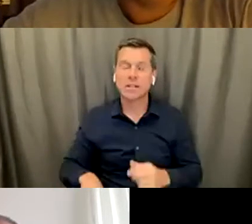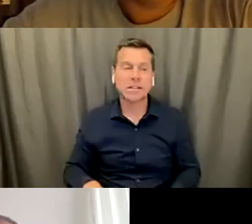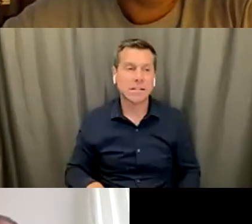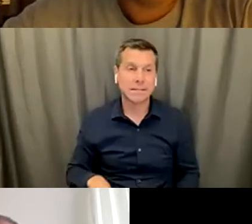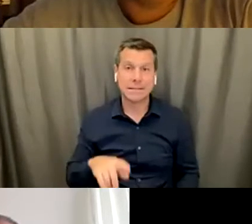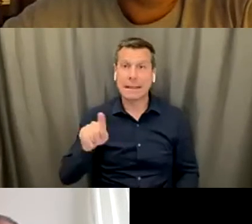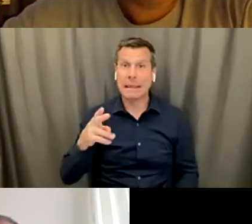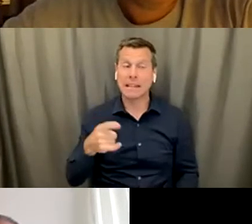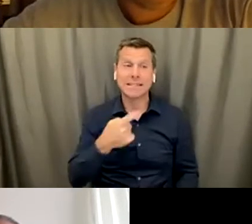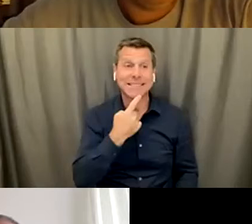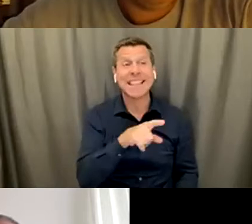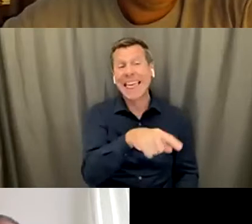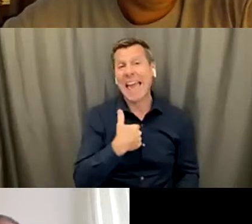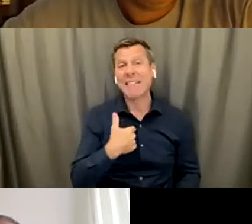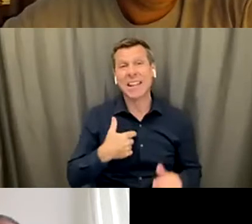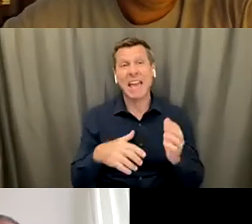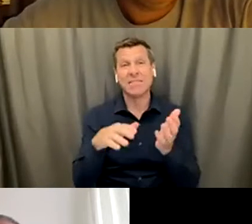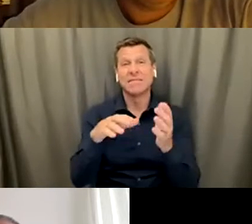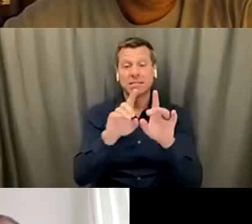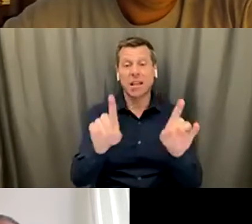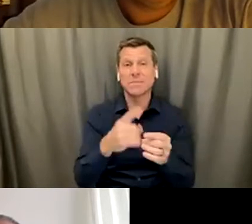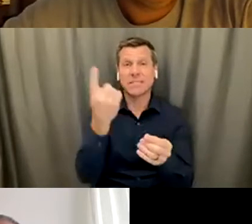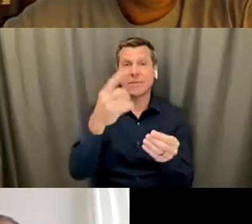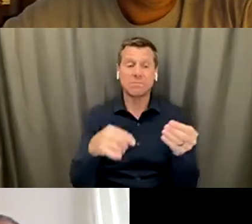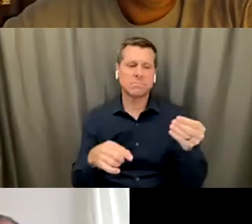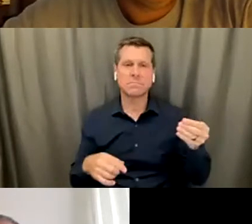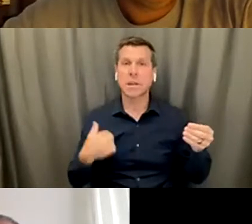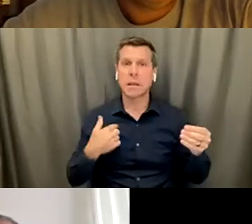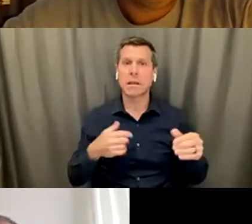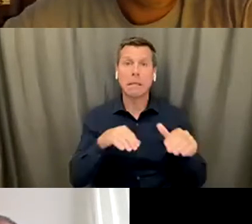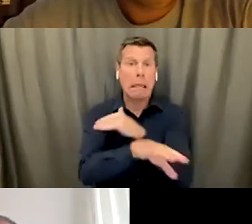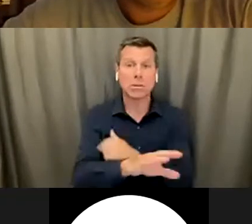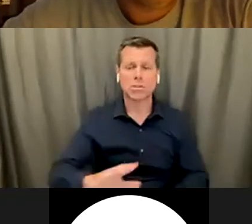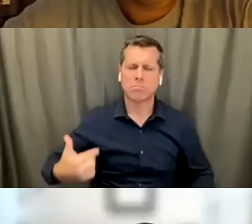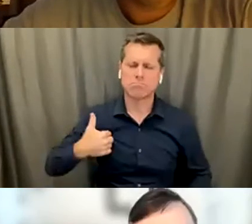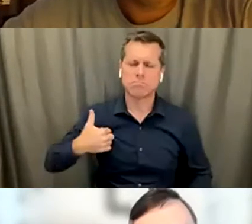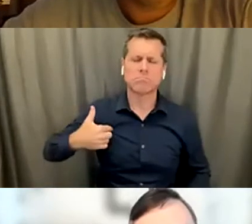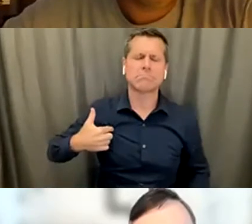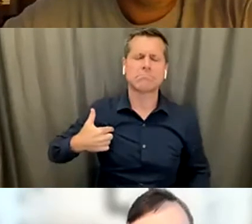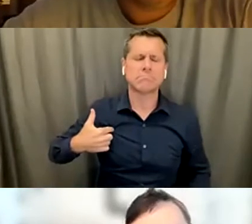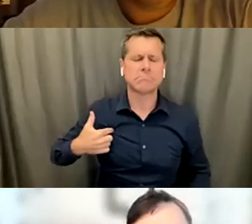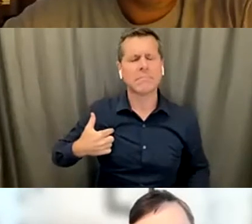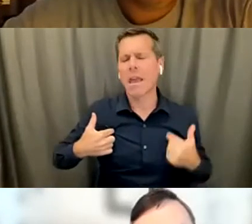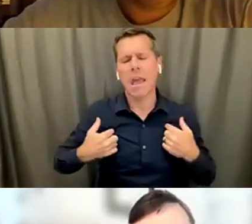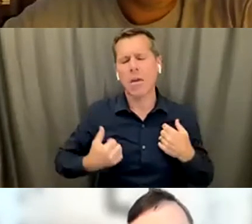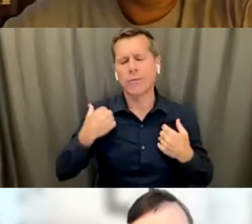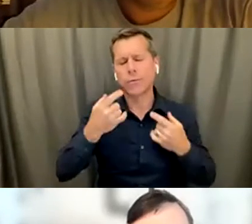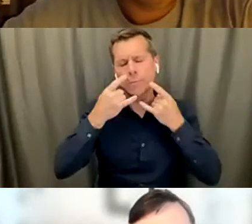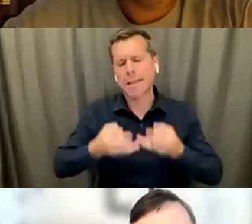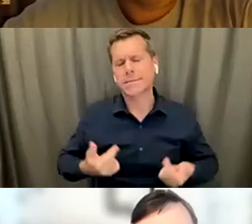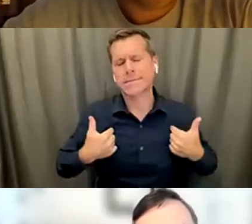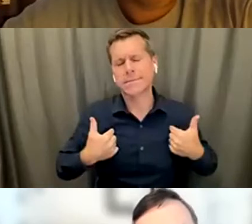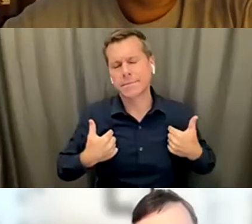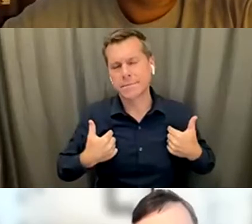have to have documentation. So somebody can't just walk in and say, I object on whatever grounds to wearing the mask or being